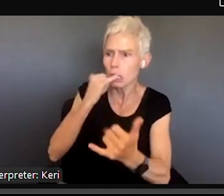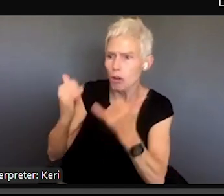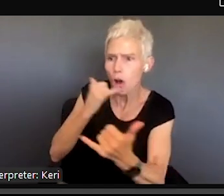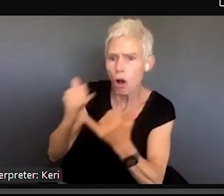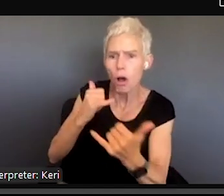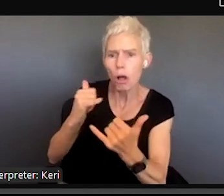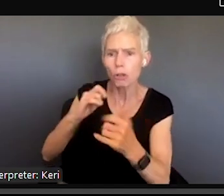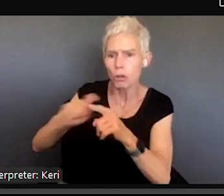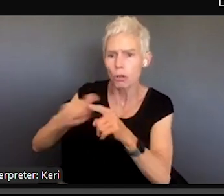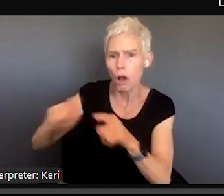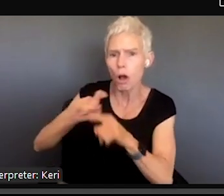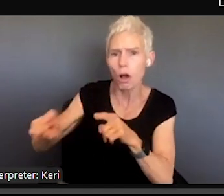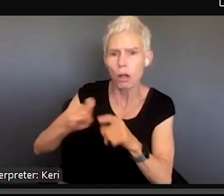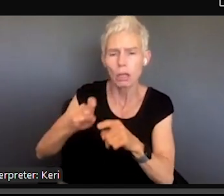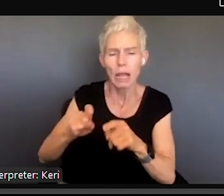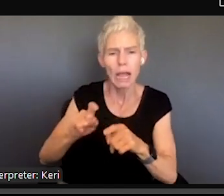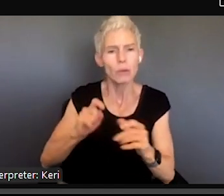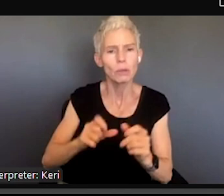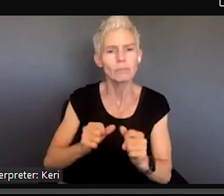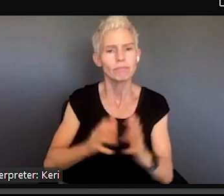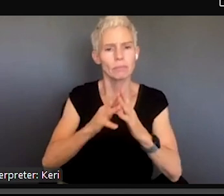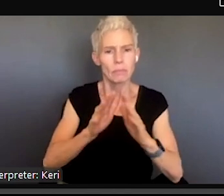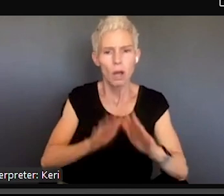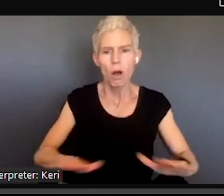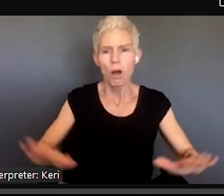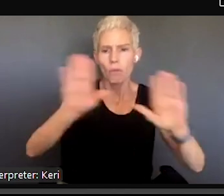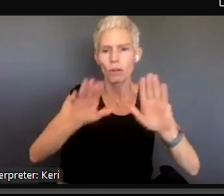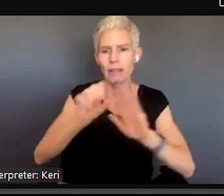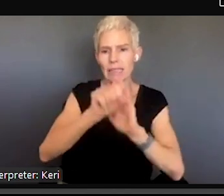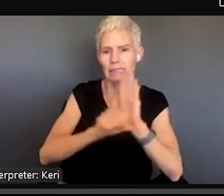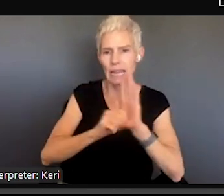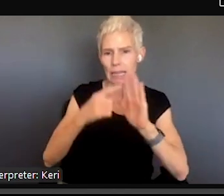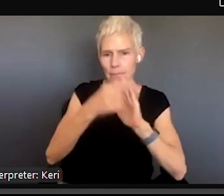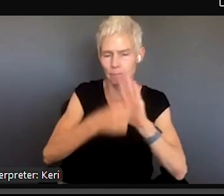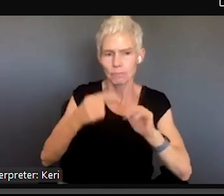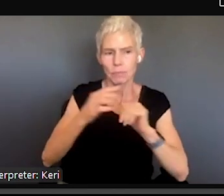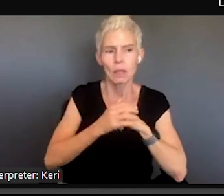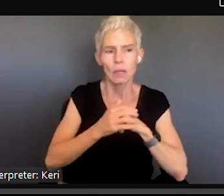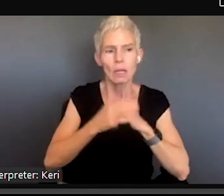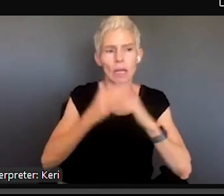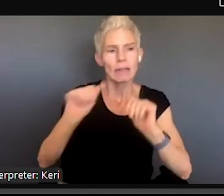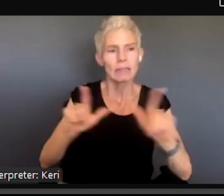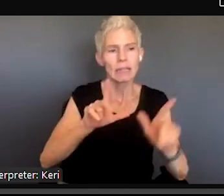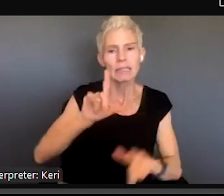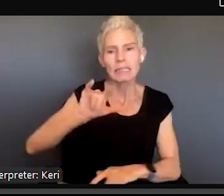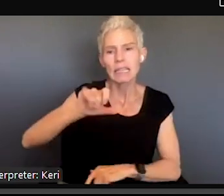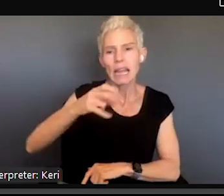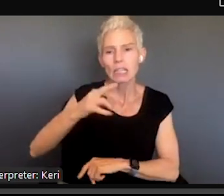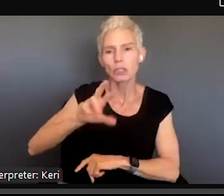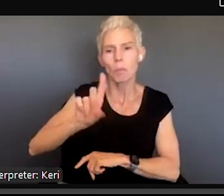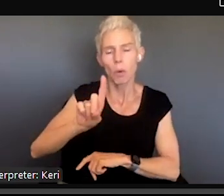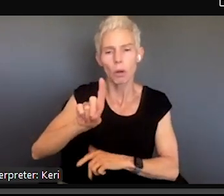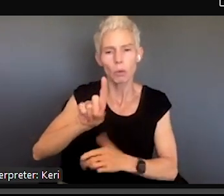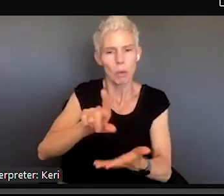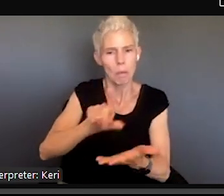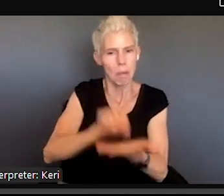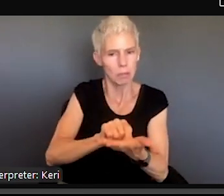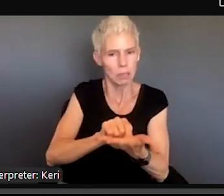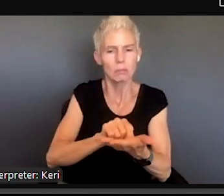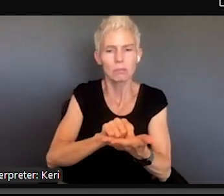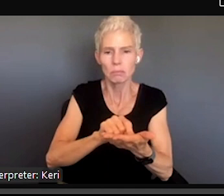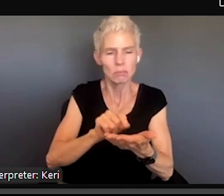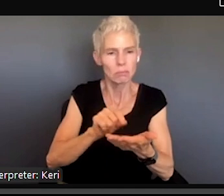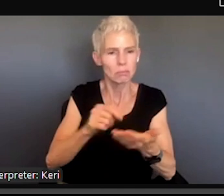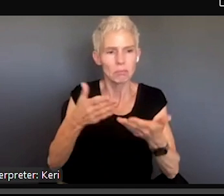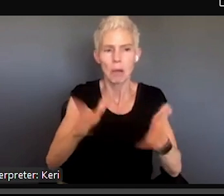to launch it statewide. So on the next slide is just our dashboard. We do publish a public dashboard on 988,